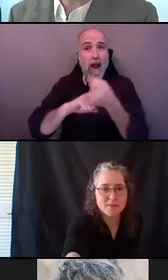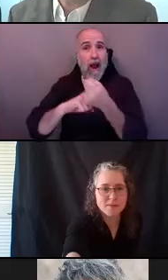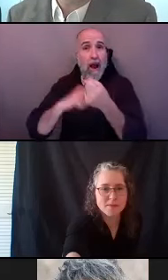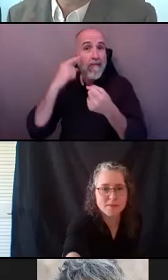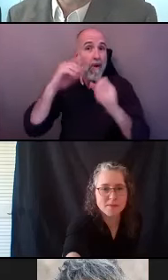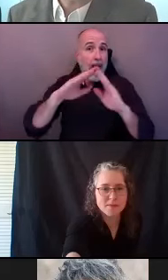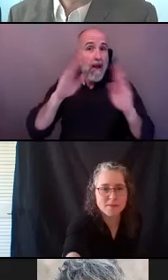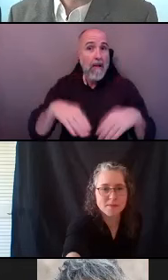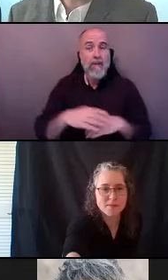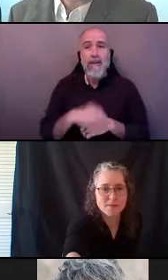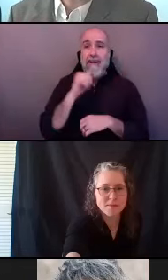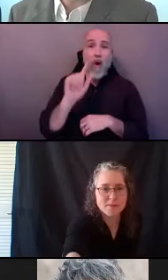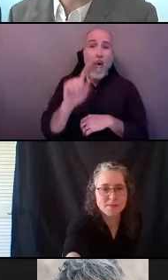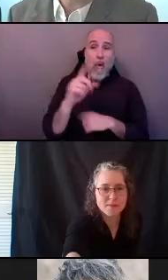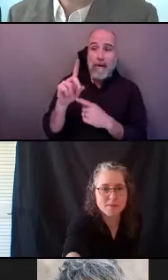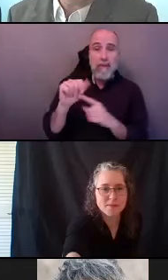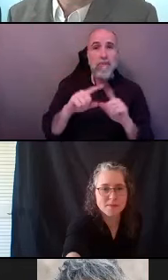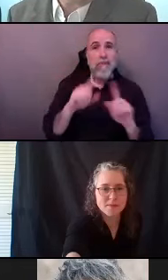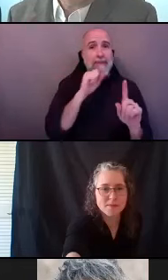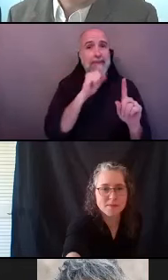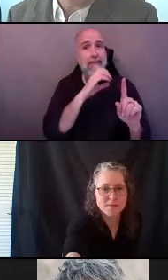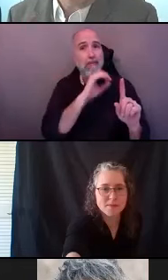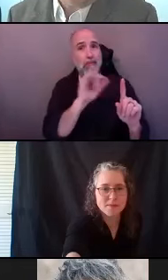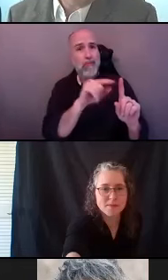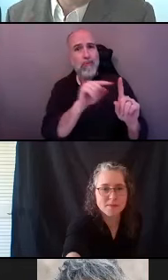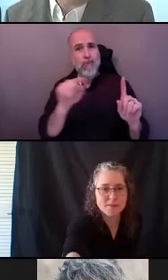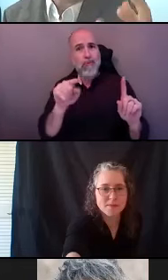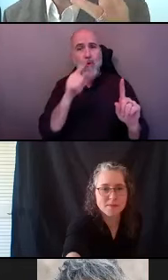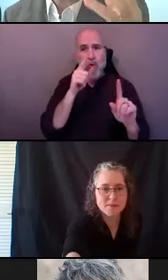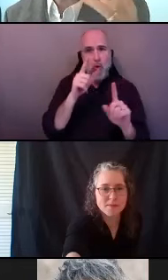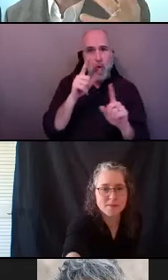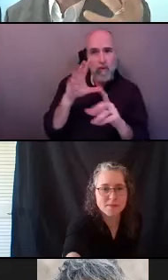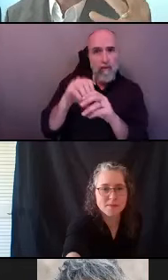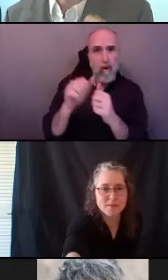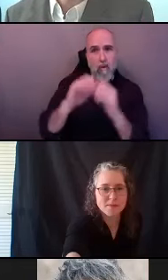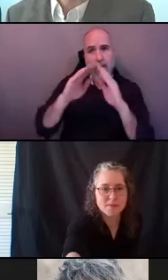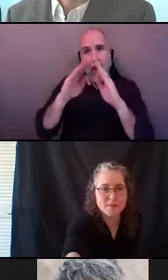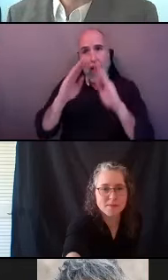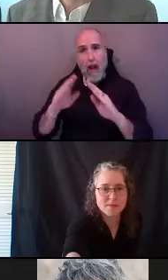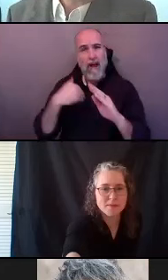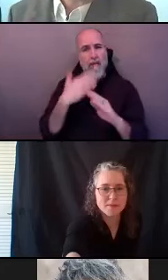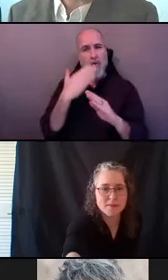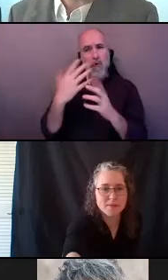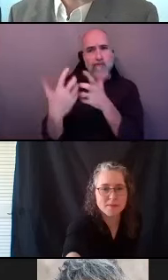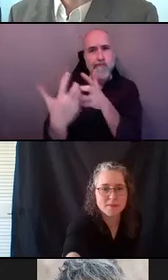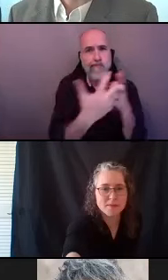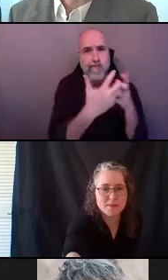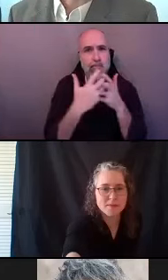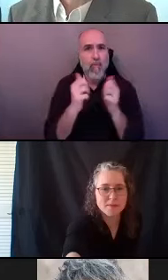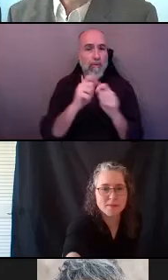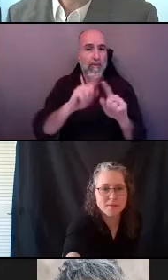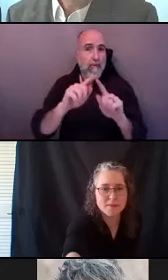but senior issues. Who are the housing advocates in your community? You can build partnerships with